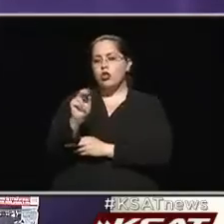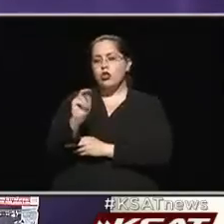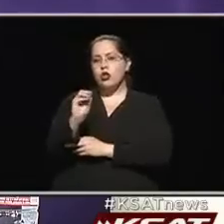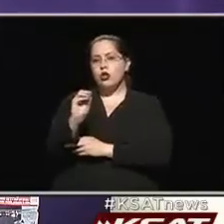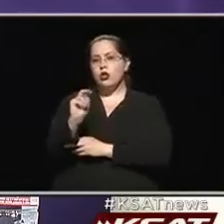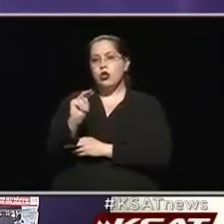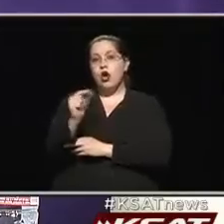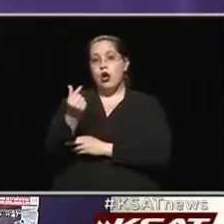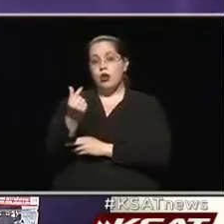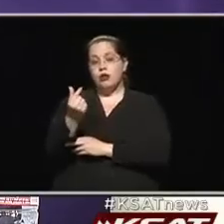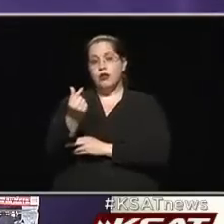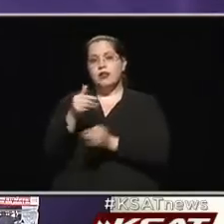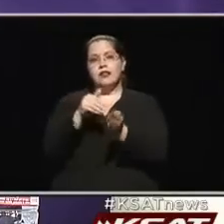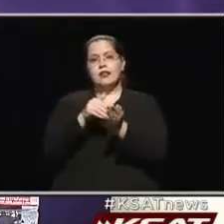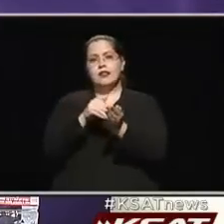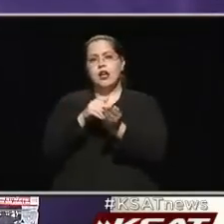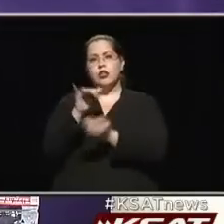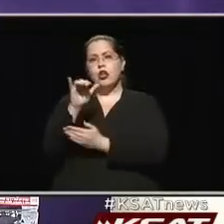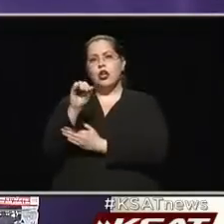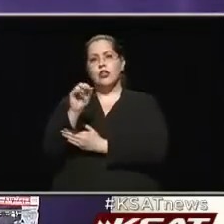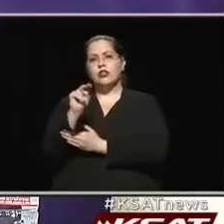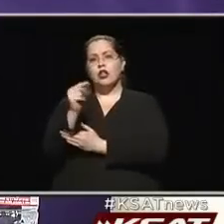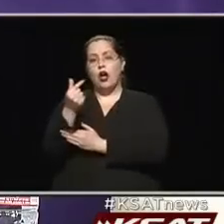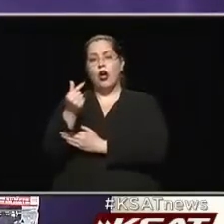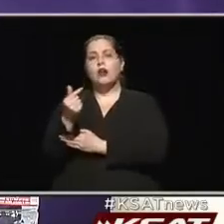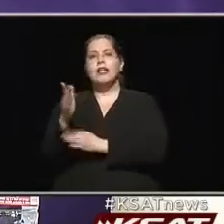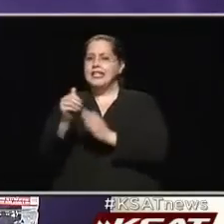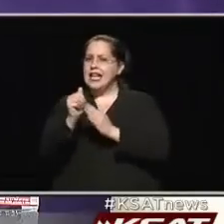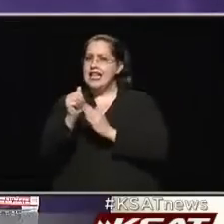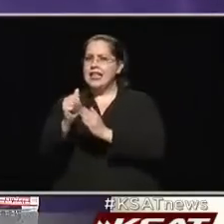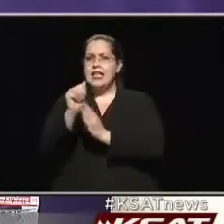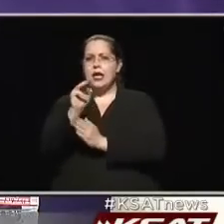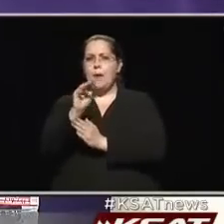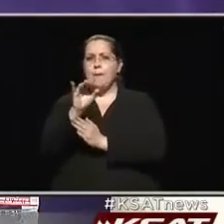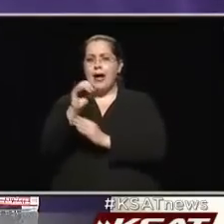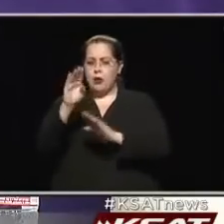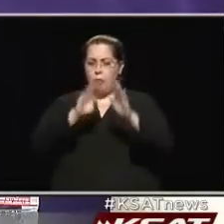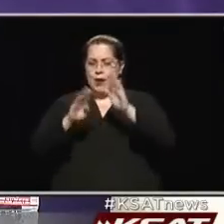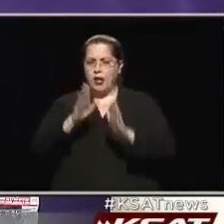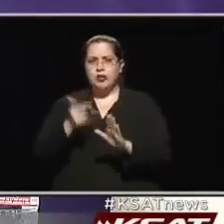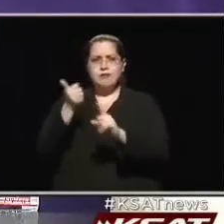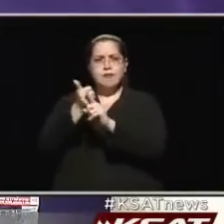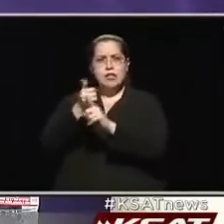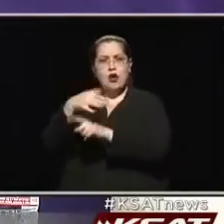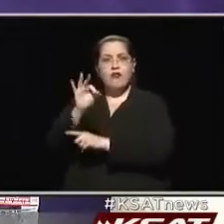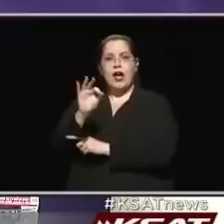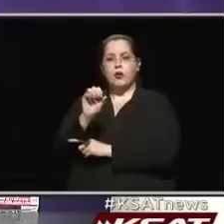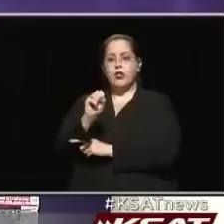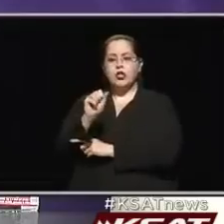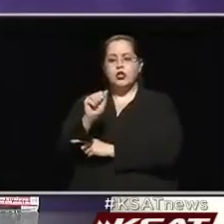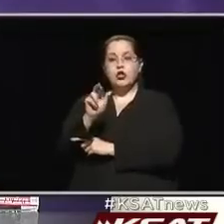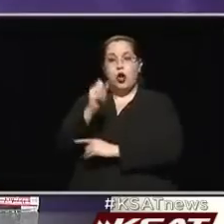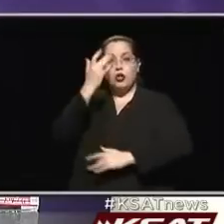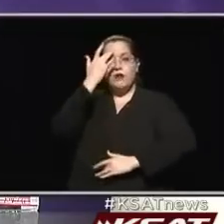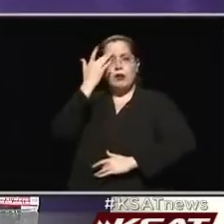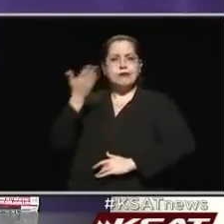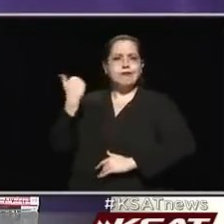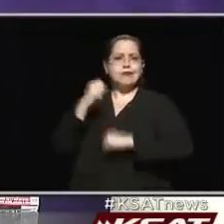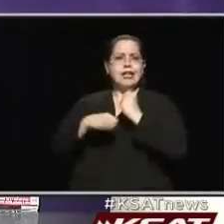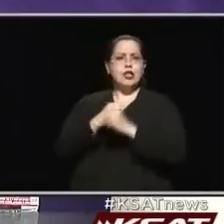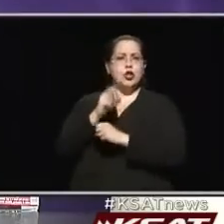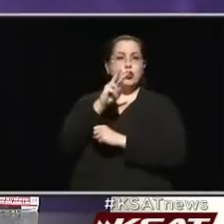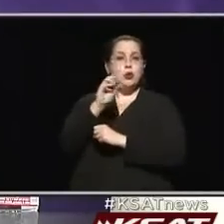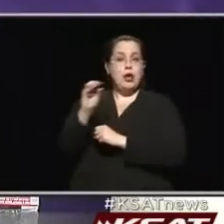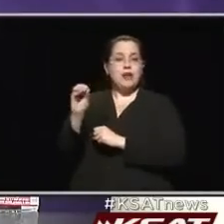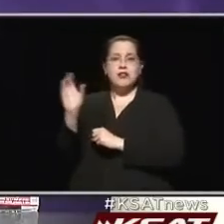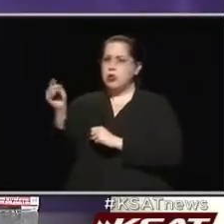Young. He was a leading microbiologist who helped discover the SARS virus in 2000. So he knows what he's